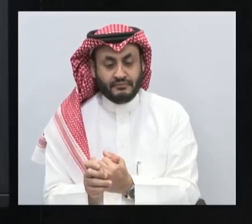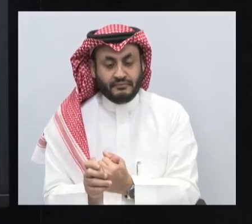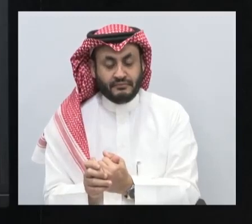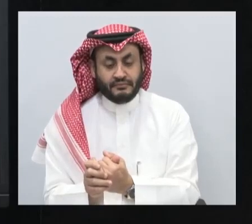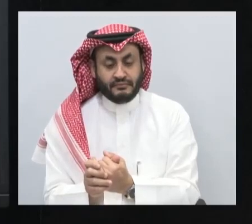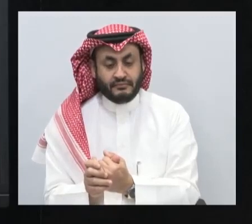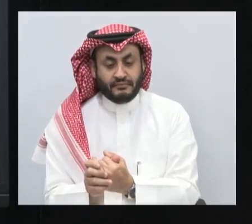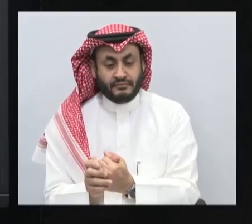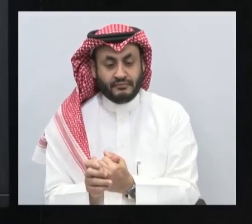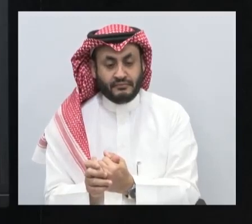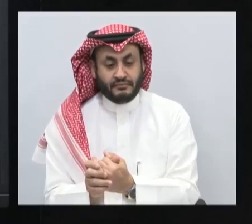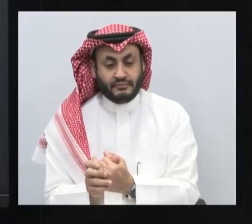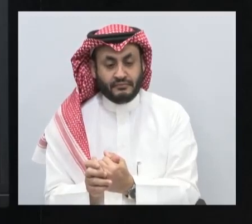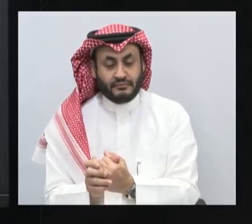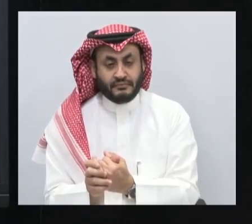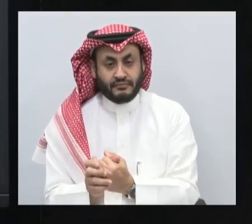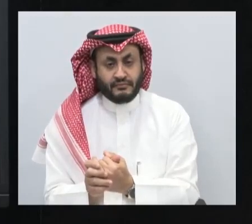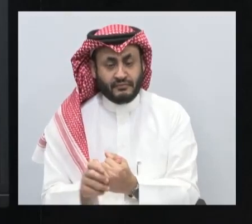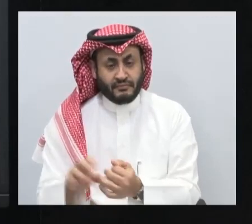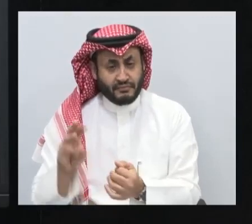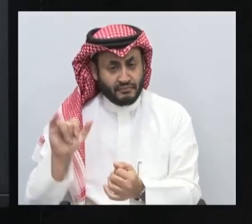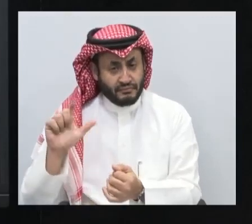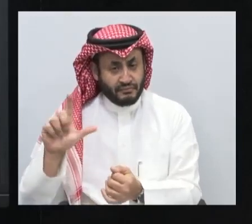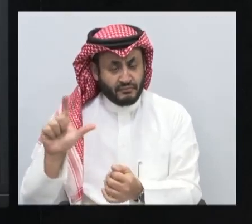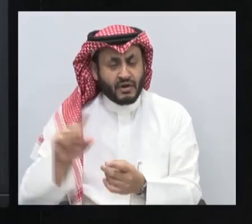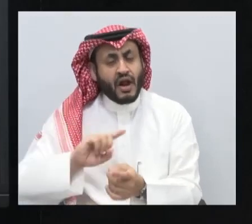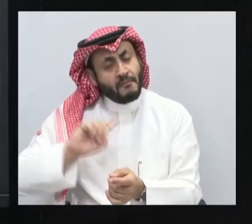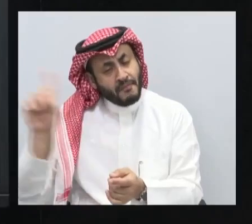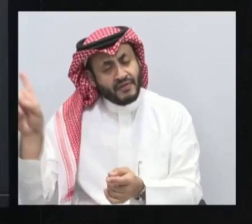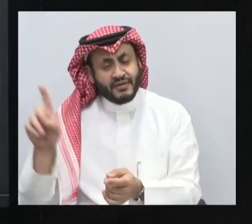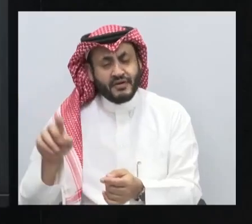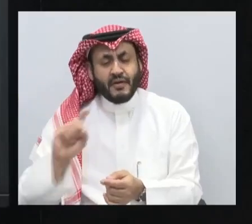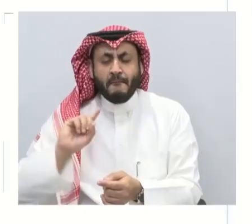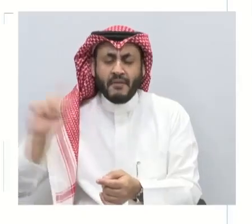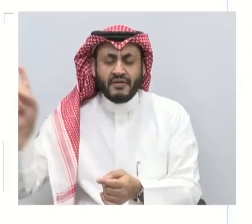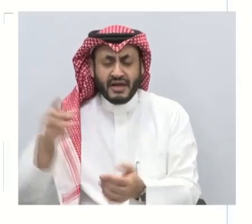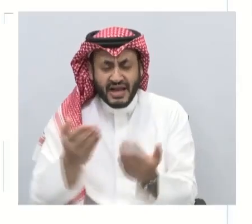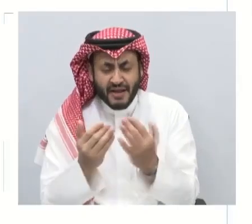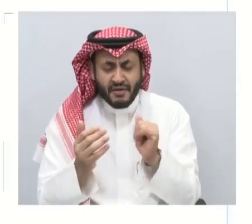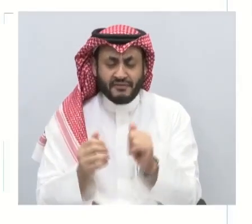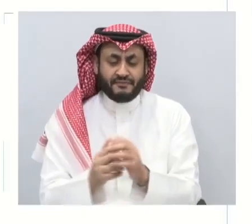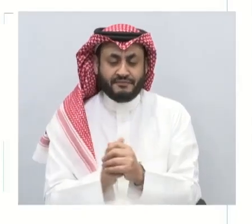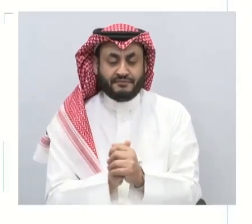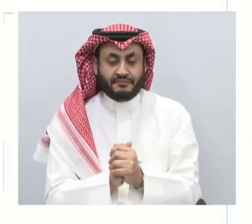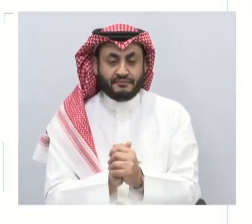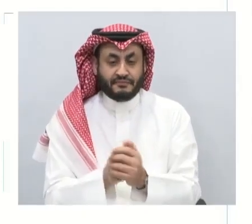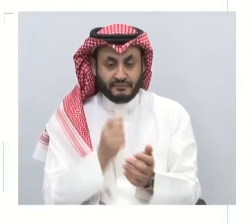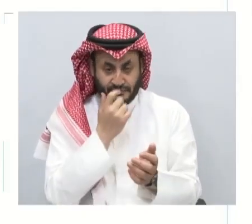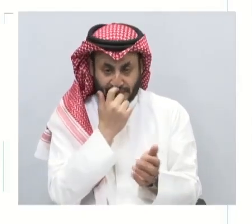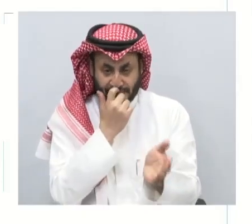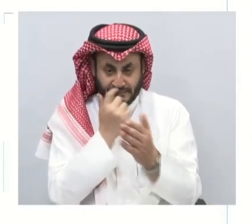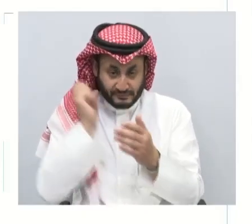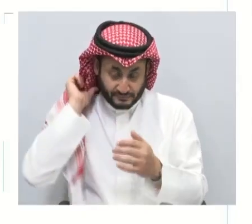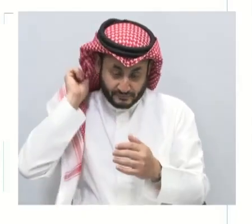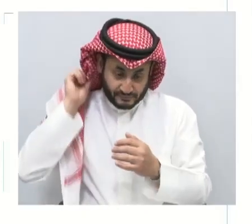to school, that means it's not in the near future, that's something later on. Also, when she says, I'm going to